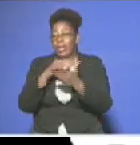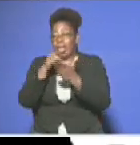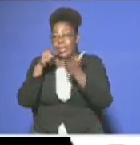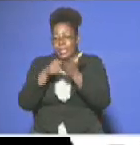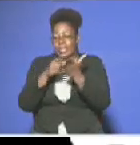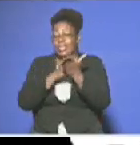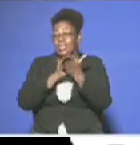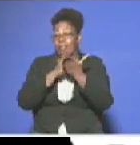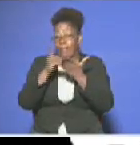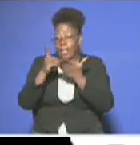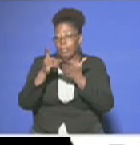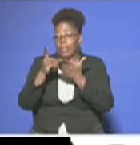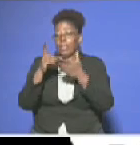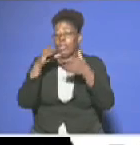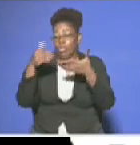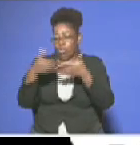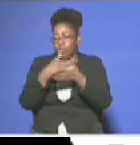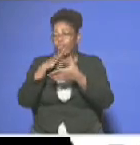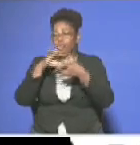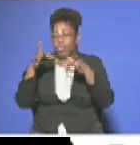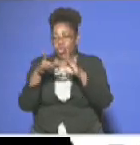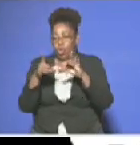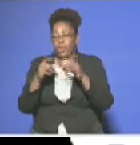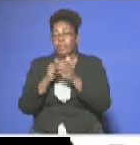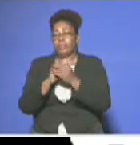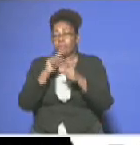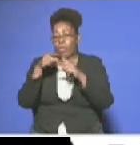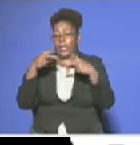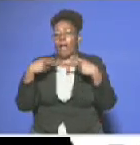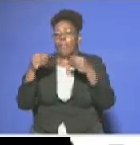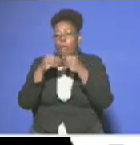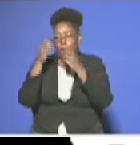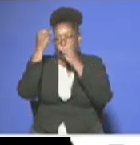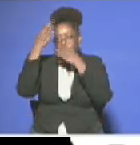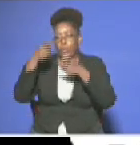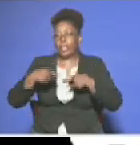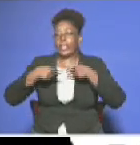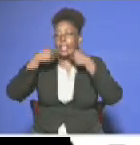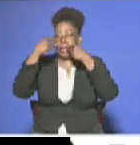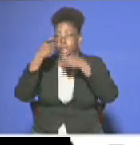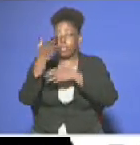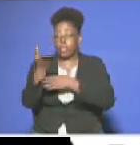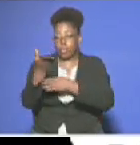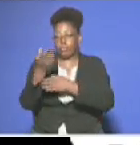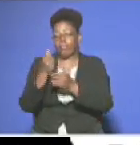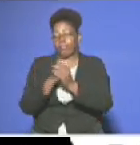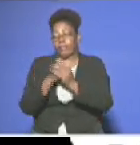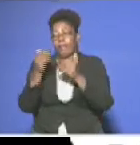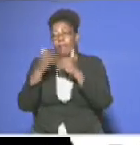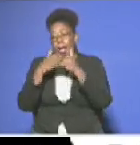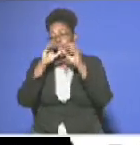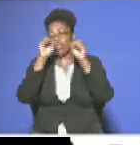a developing story, and when we have more information, we will provide it to you. Back to you in studio. Studio Makushla.